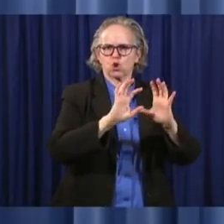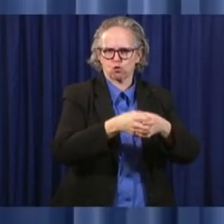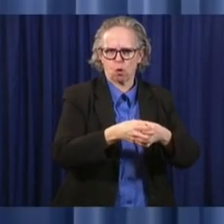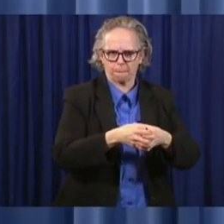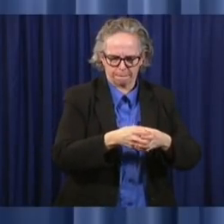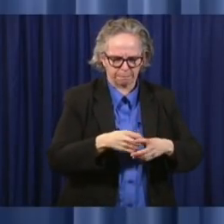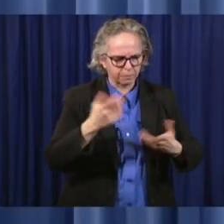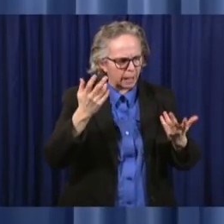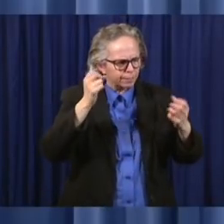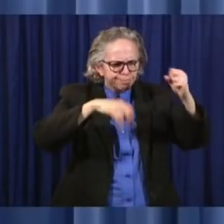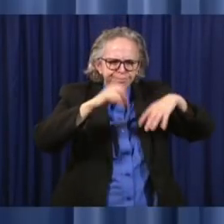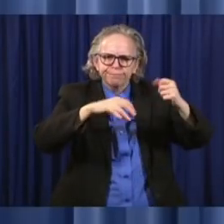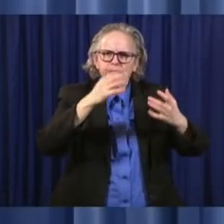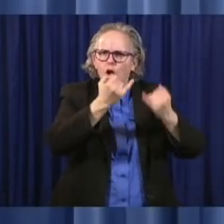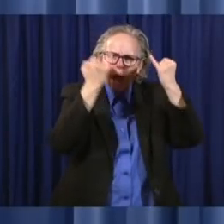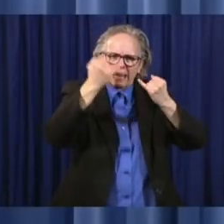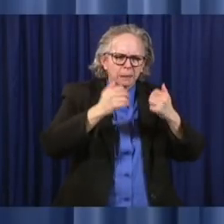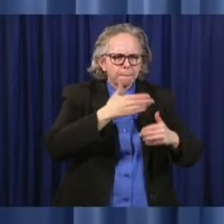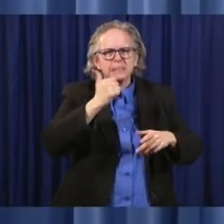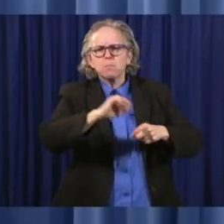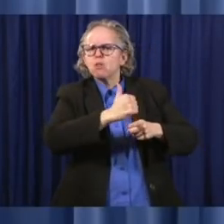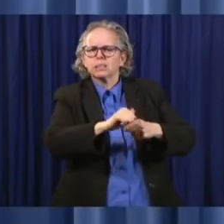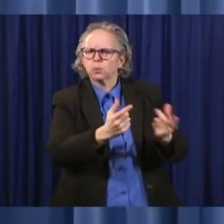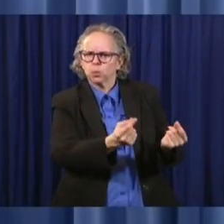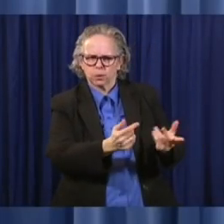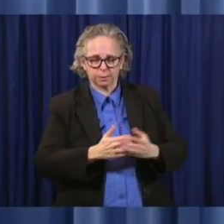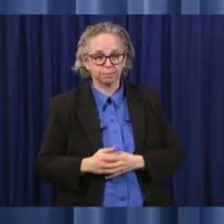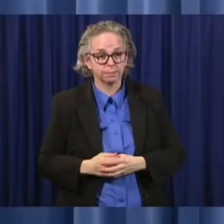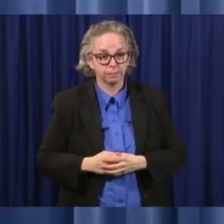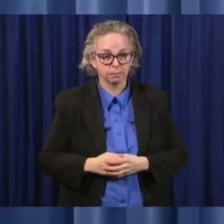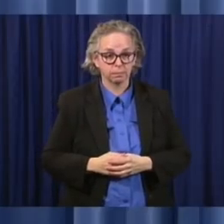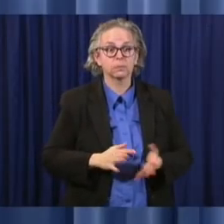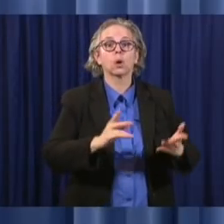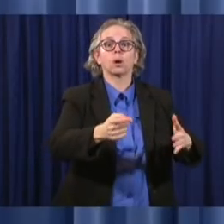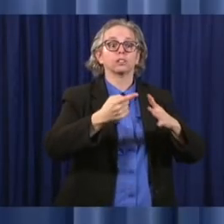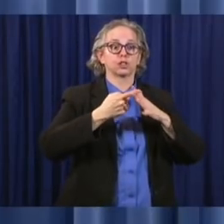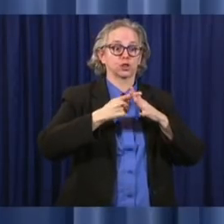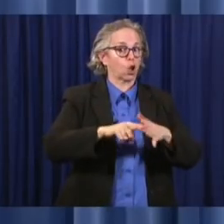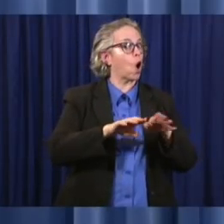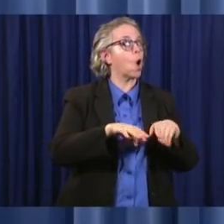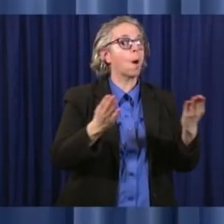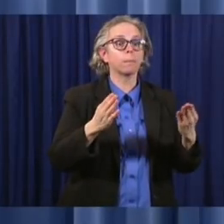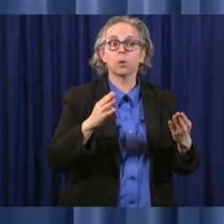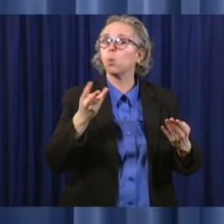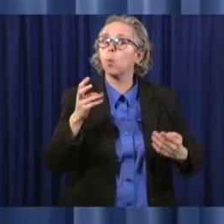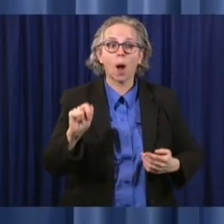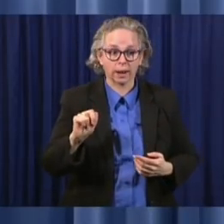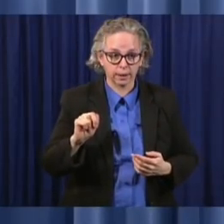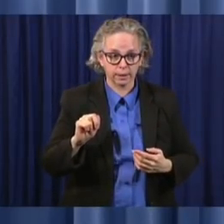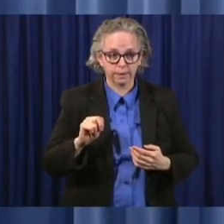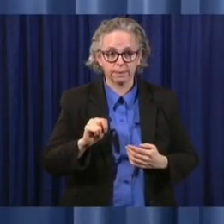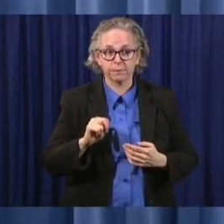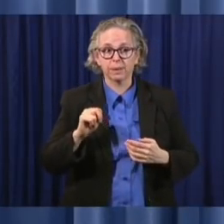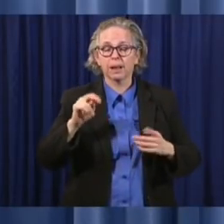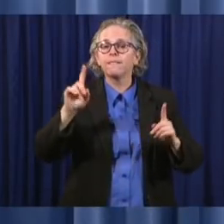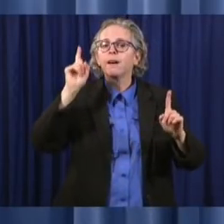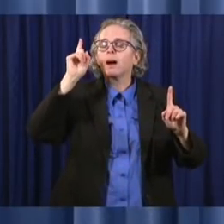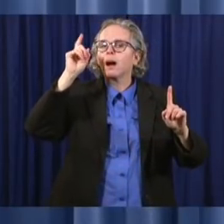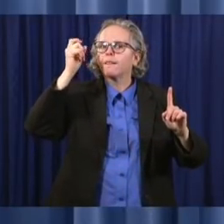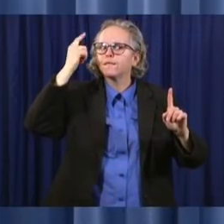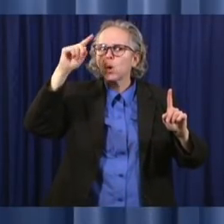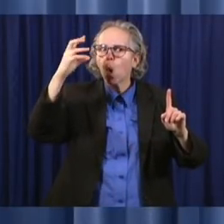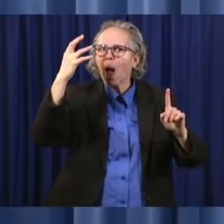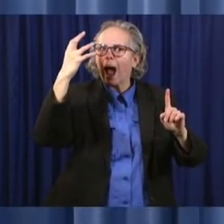We have set the dates for them to come back. beginning for outside dining on